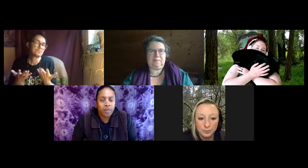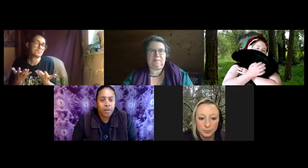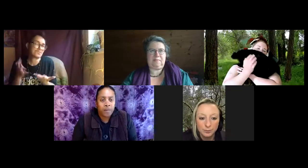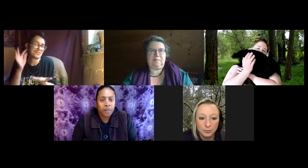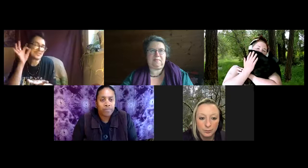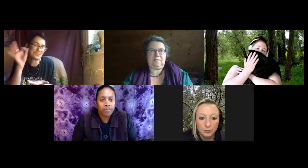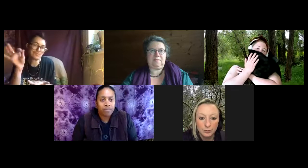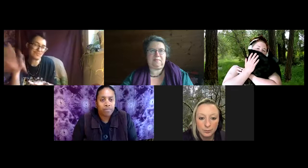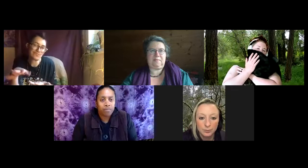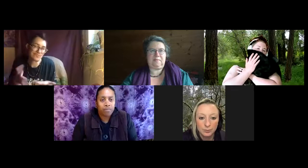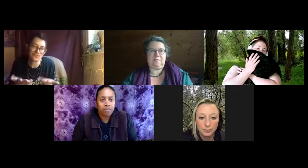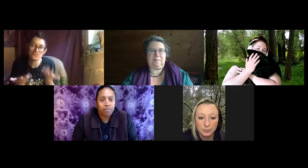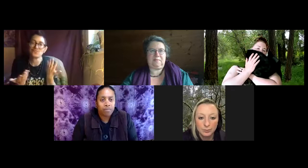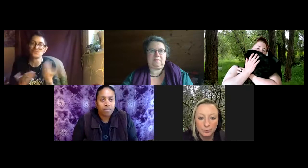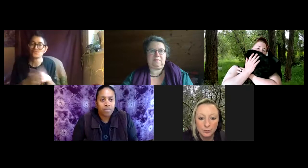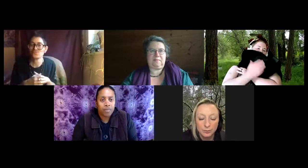strongly for me.